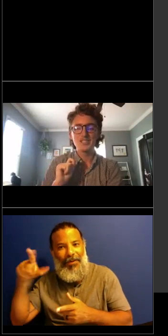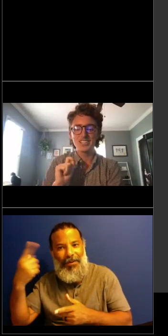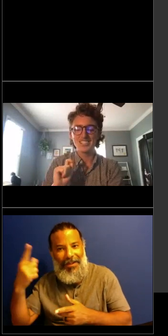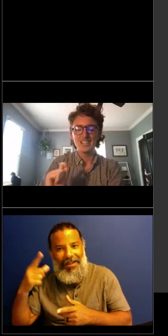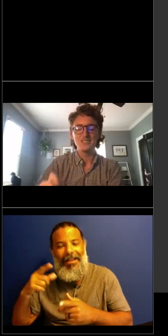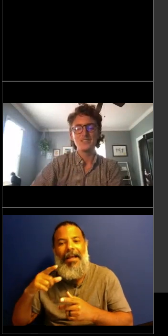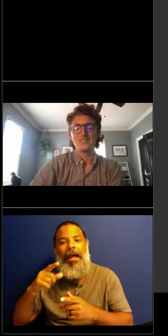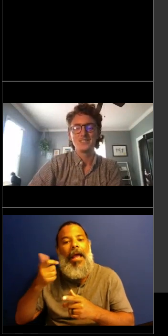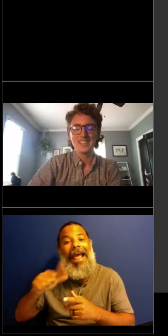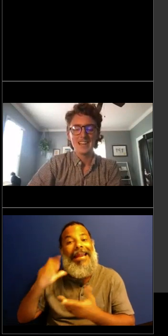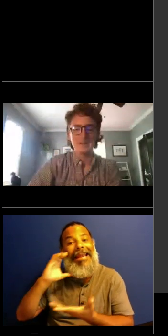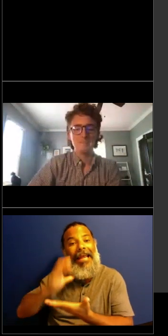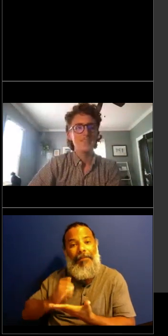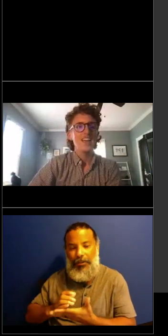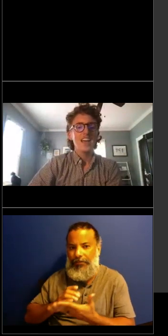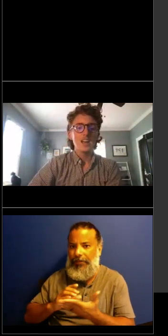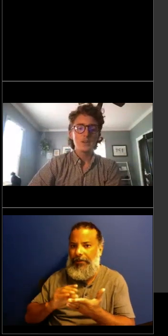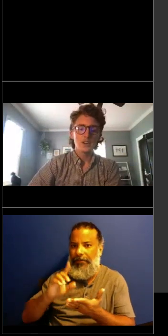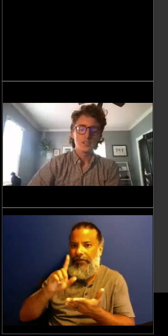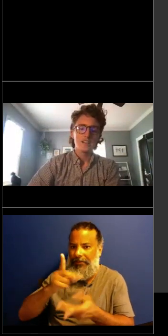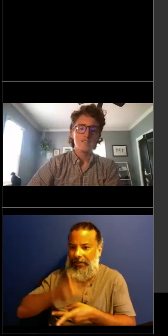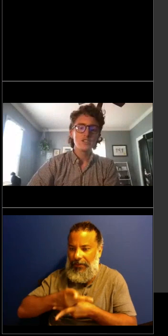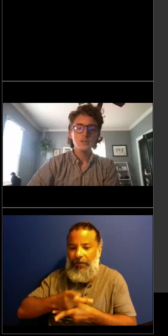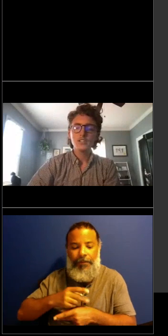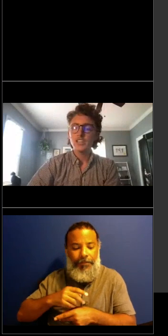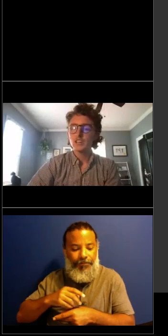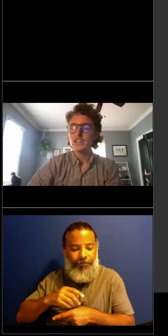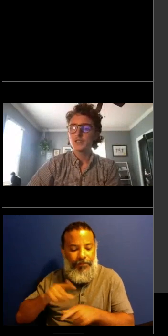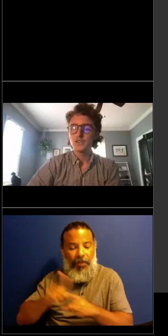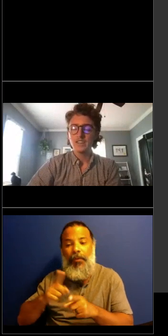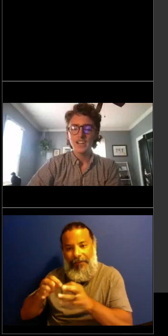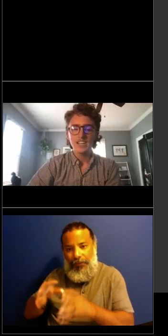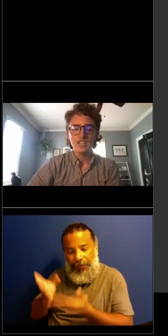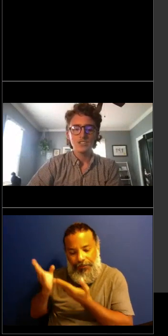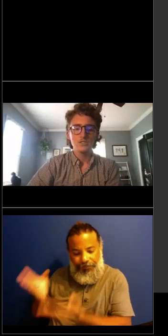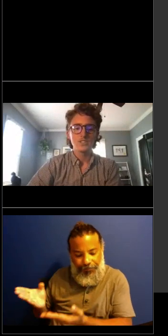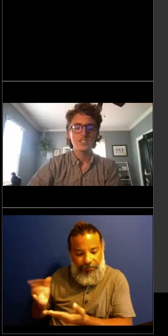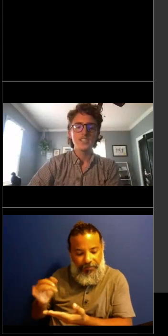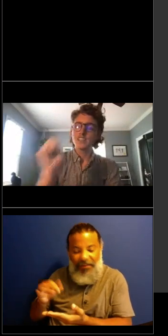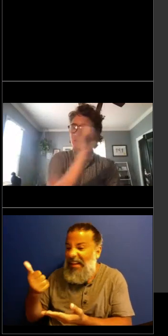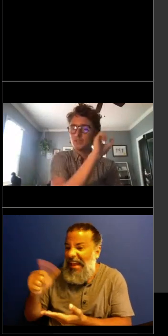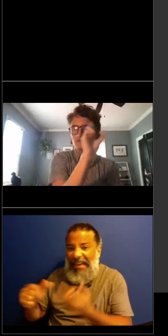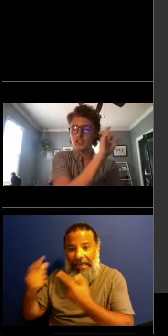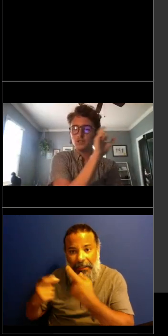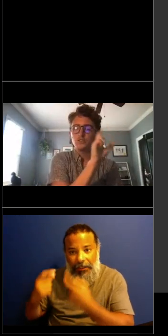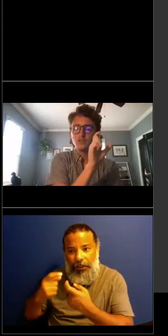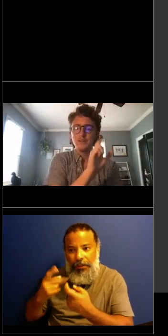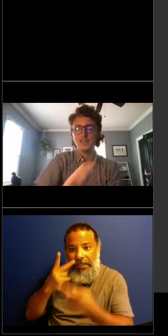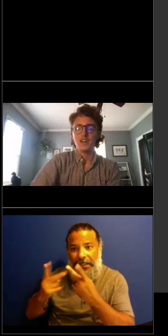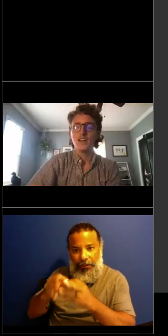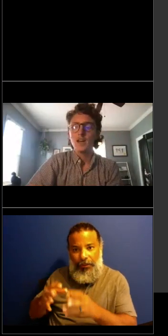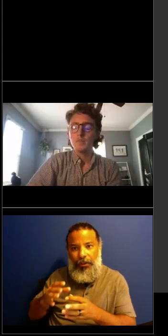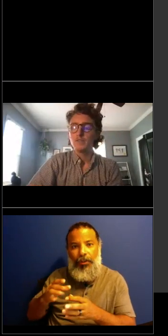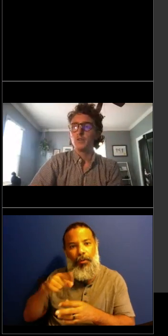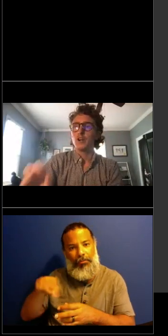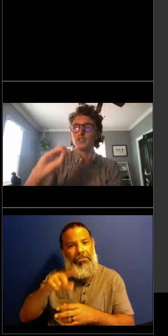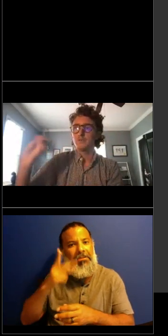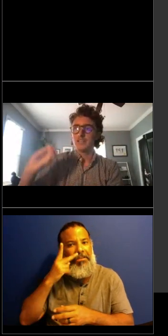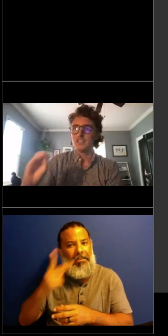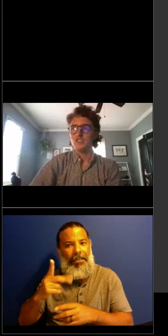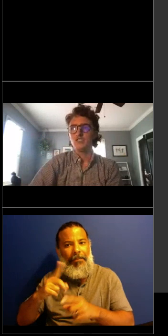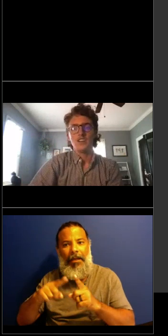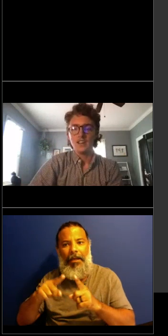any images that you use. And we also have interpreters here. And so if you're having any issues seeing them, their videos should be there. But if you